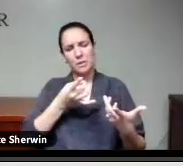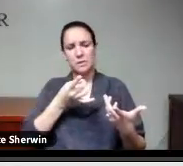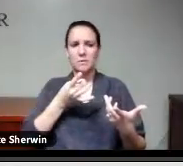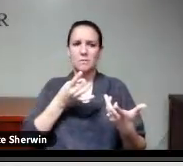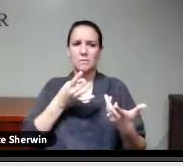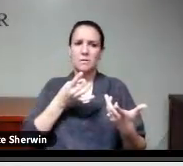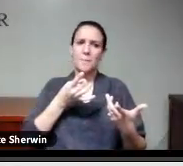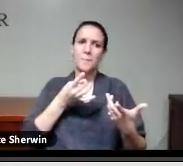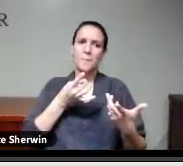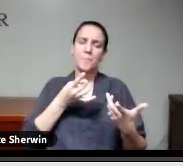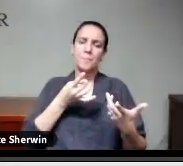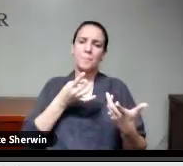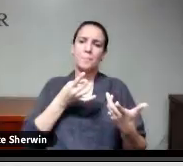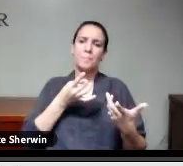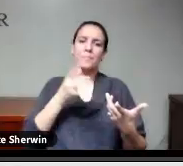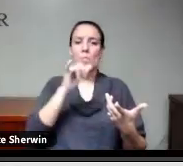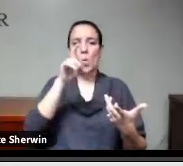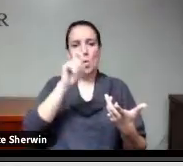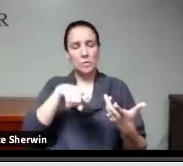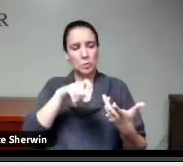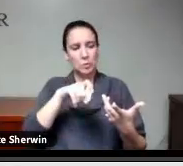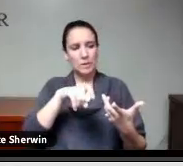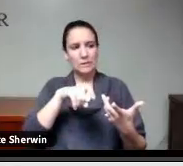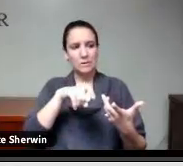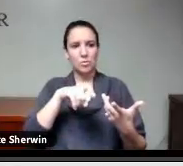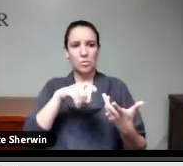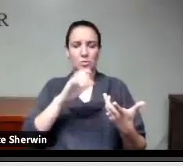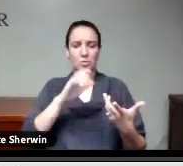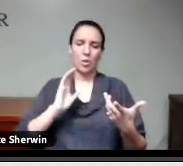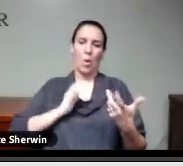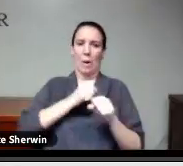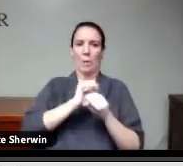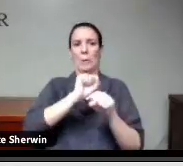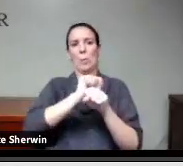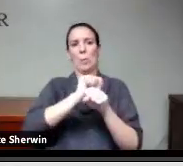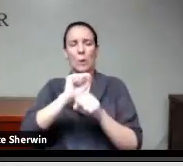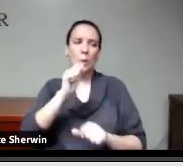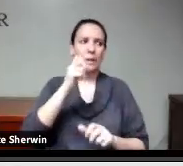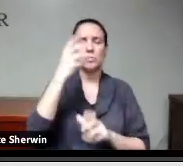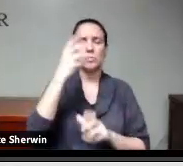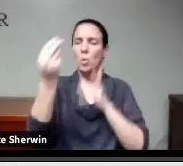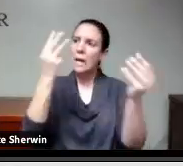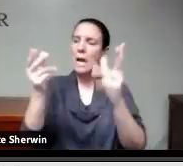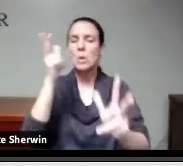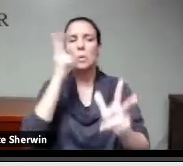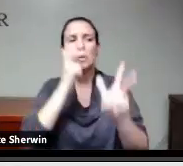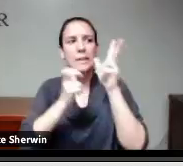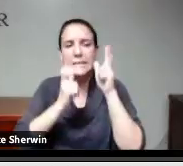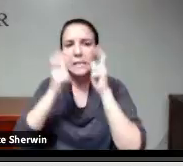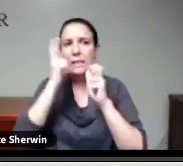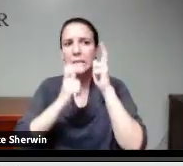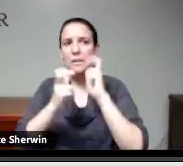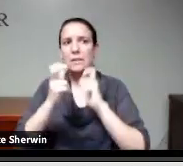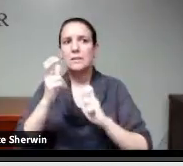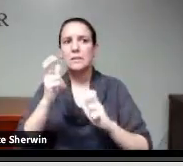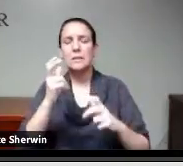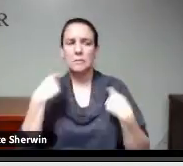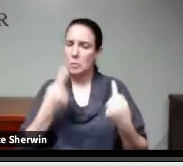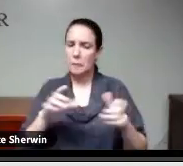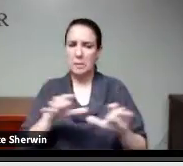going out and doing our due diligence as far as listening. And we, for many years in the library community at this point, have